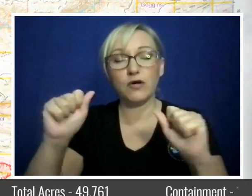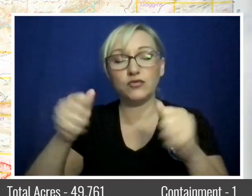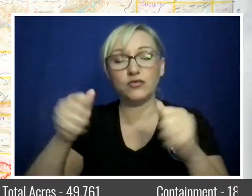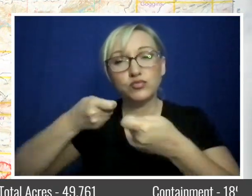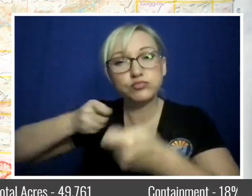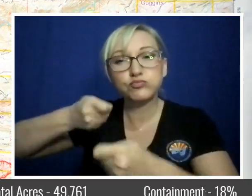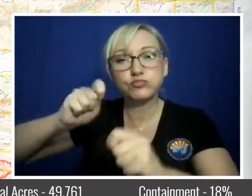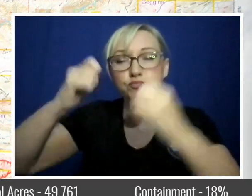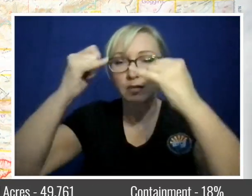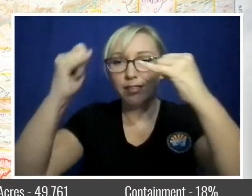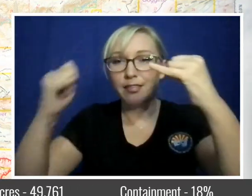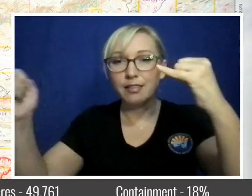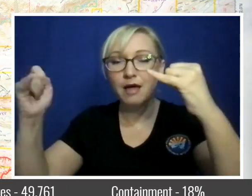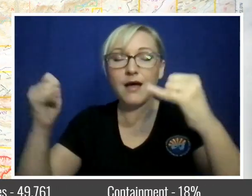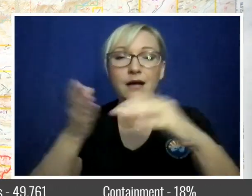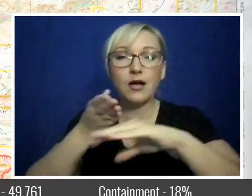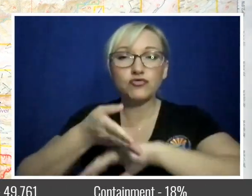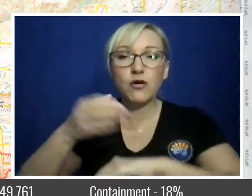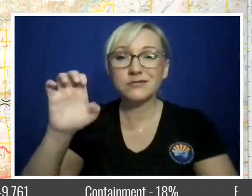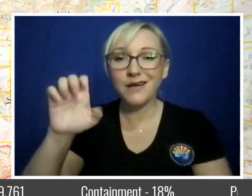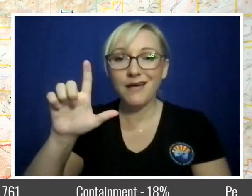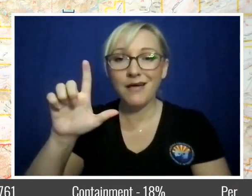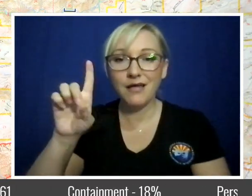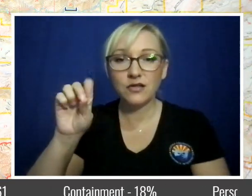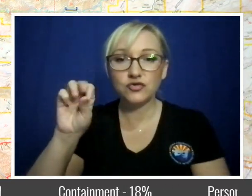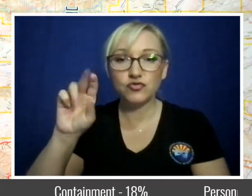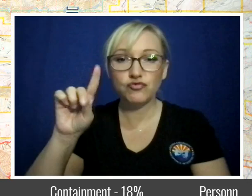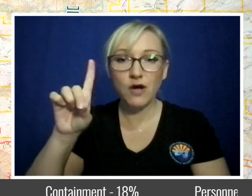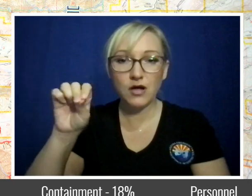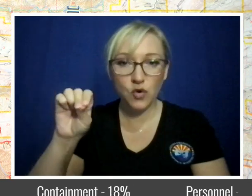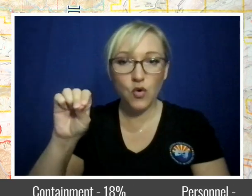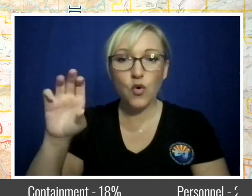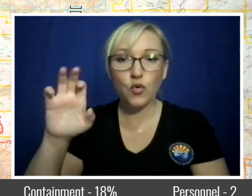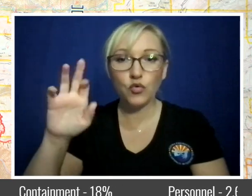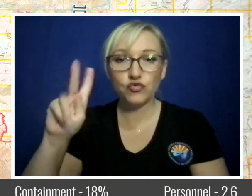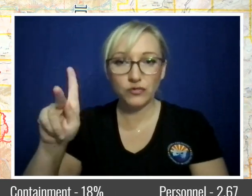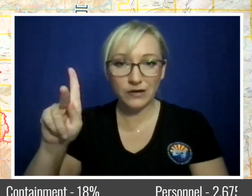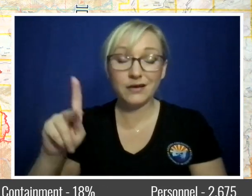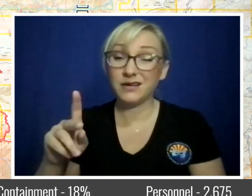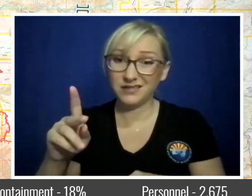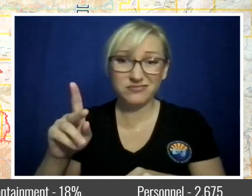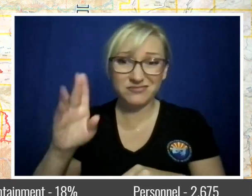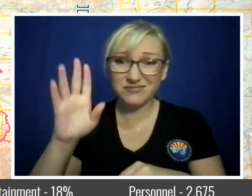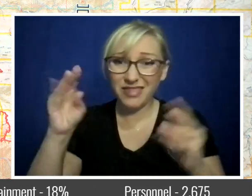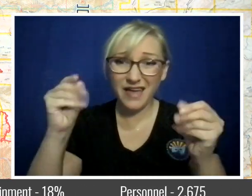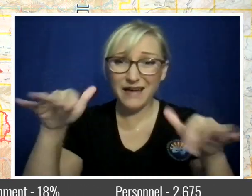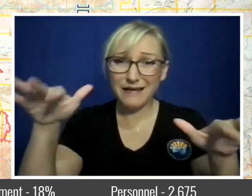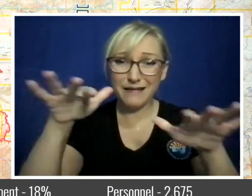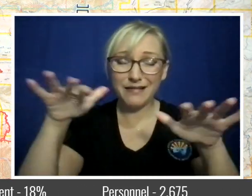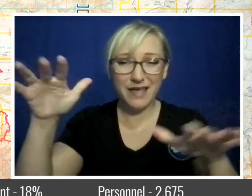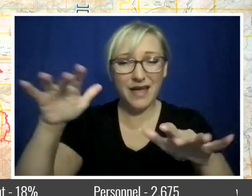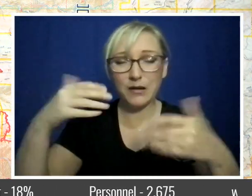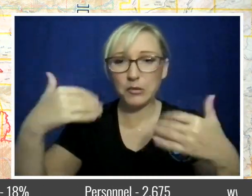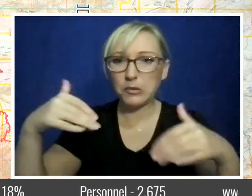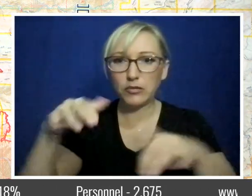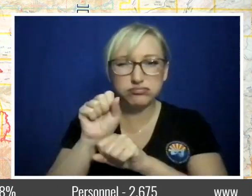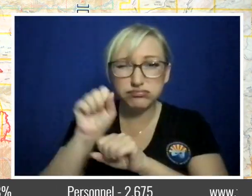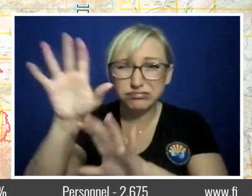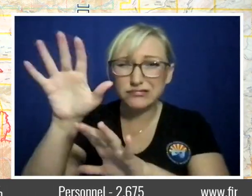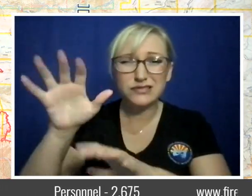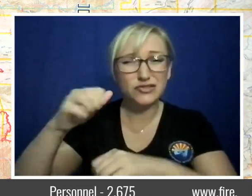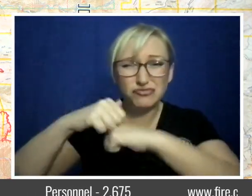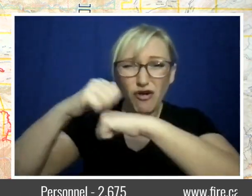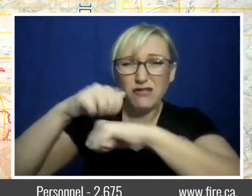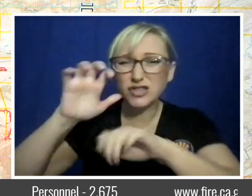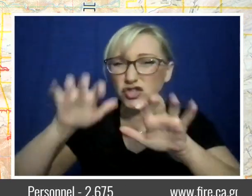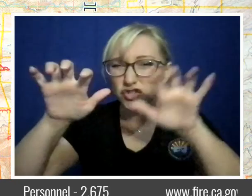And so very rugged country out there, very steep, very dangerous. If somebody was to get hurt out there, it's very difficult to get them to quality